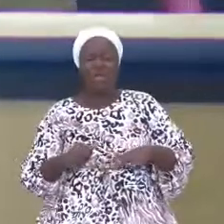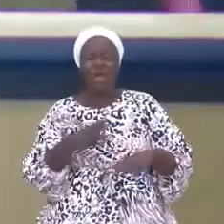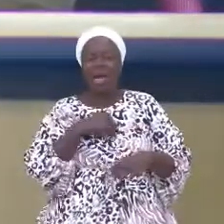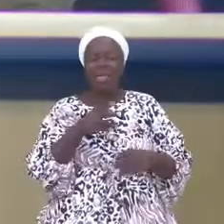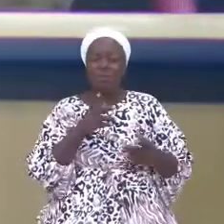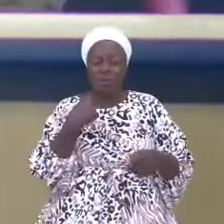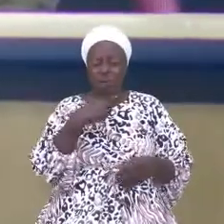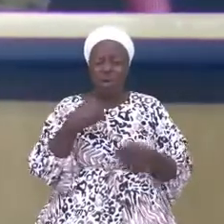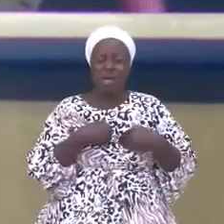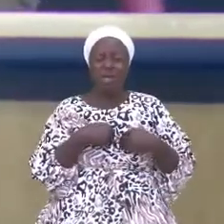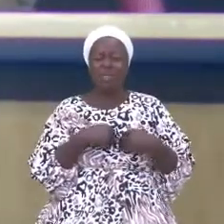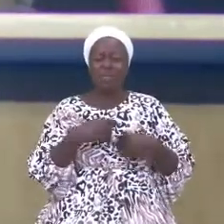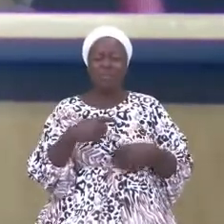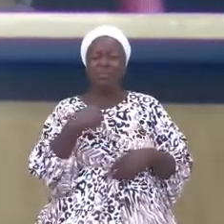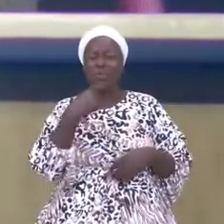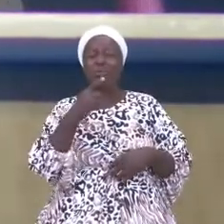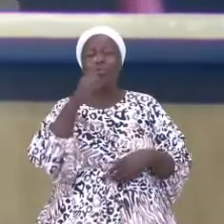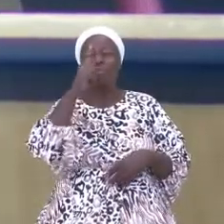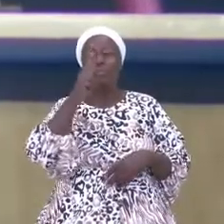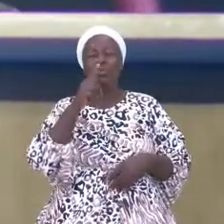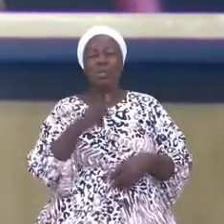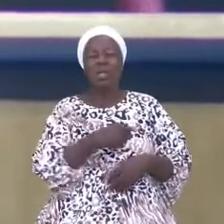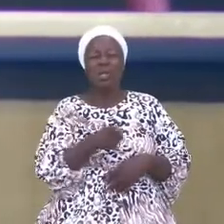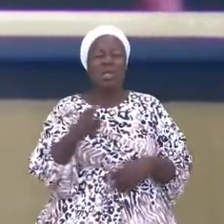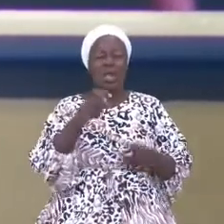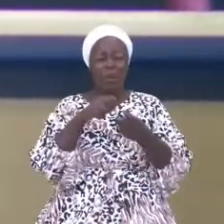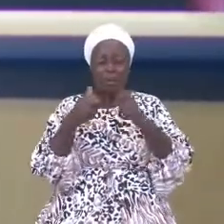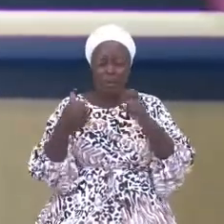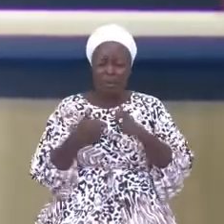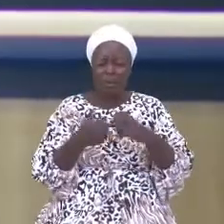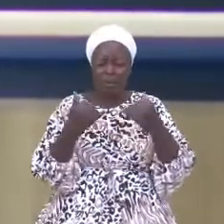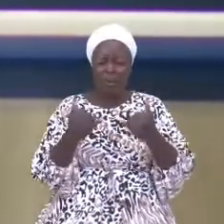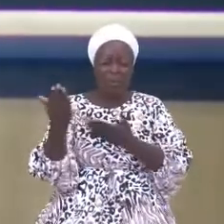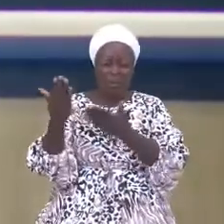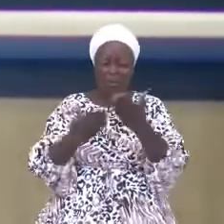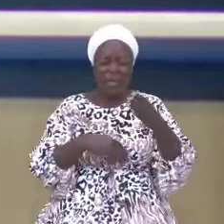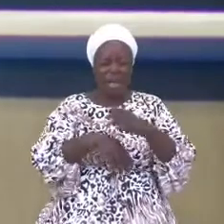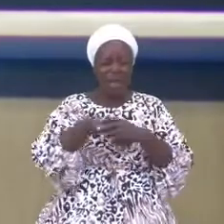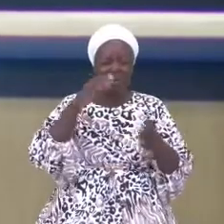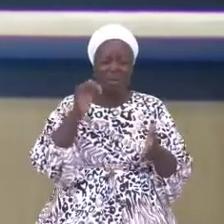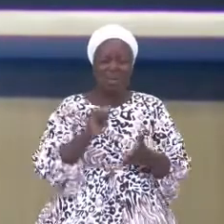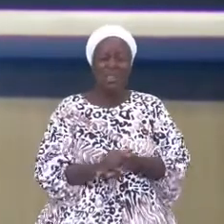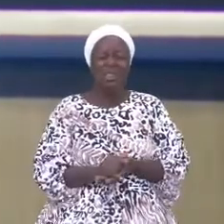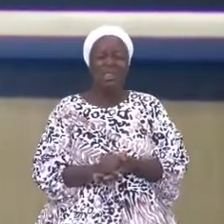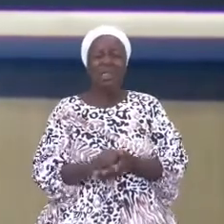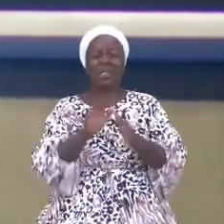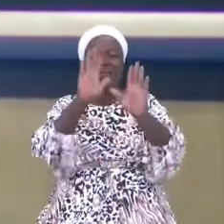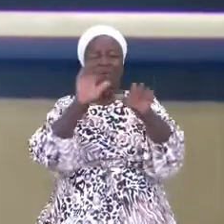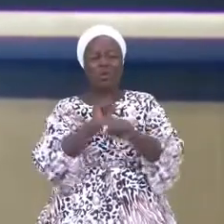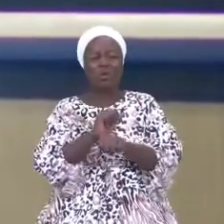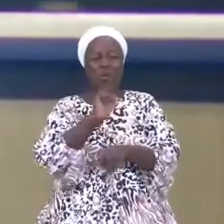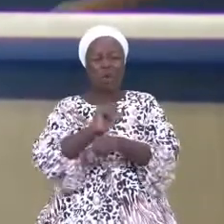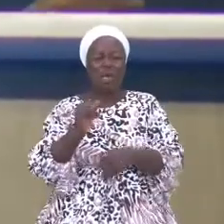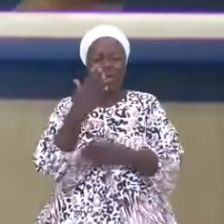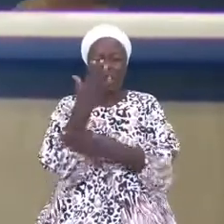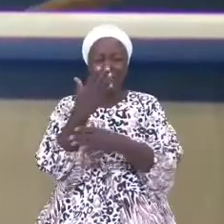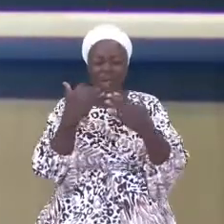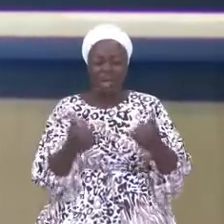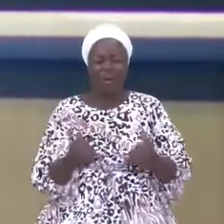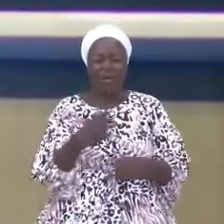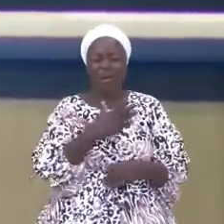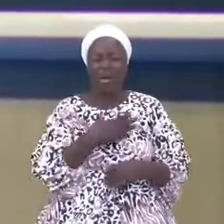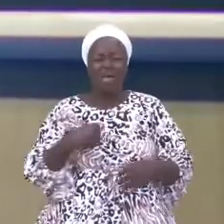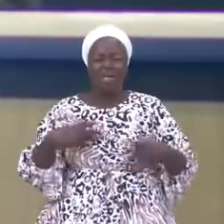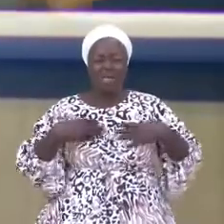problem unto you. Stretch forth that miracle working hand now. Heal